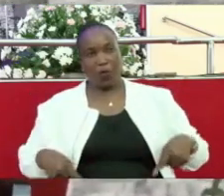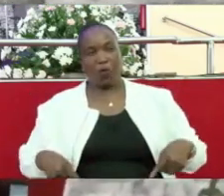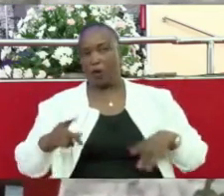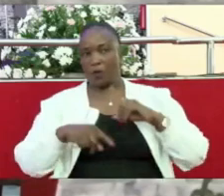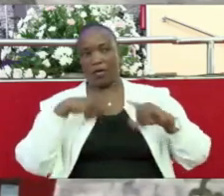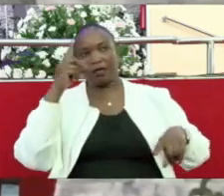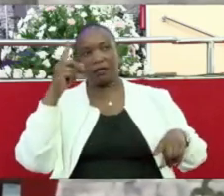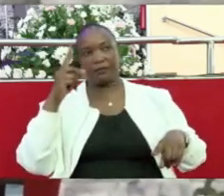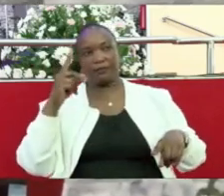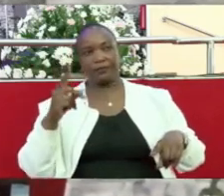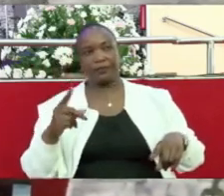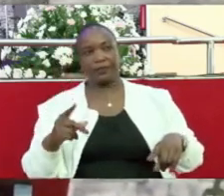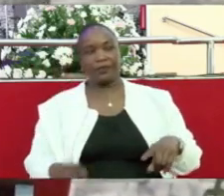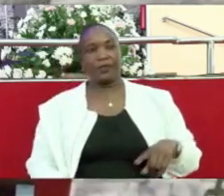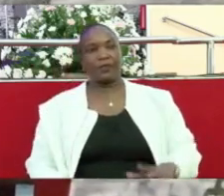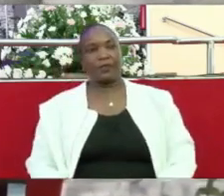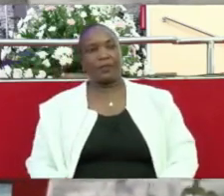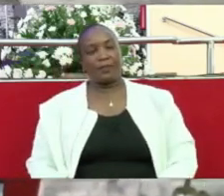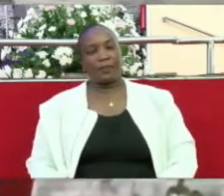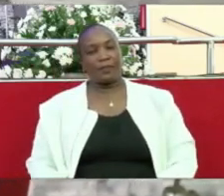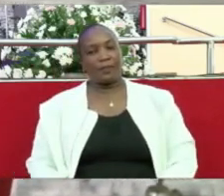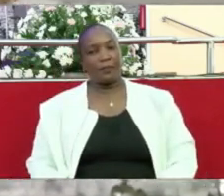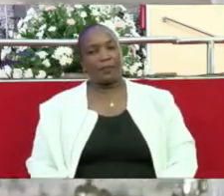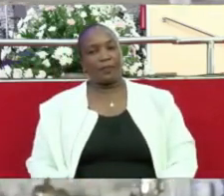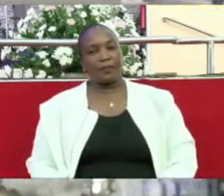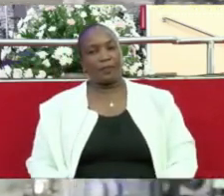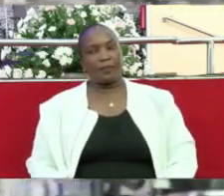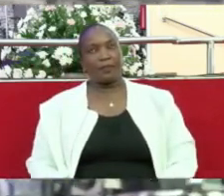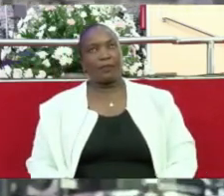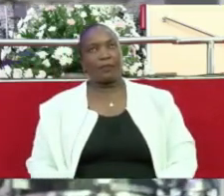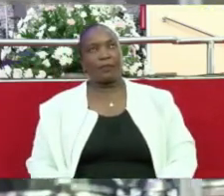to say? I'm saying when you know that you are where you are,